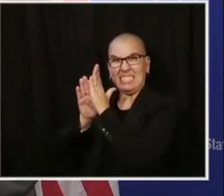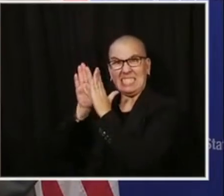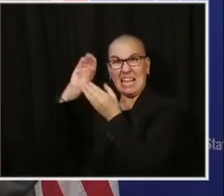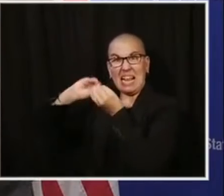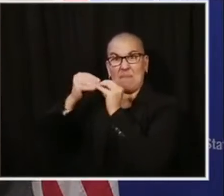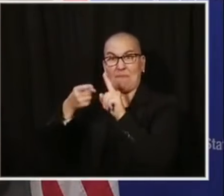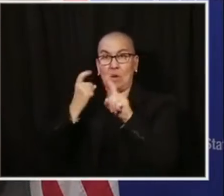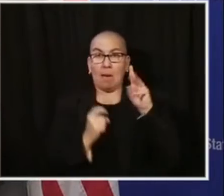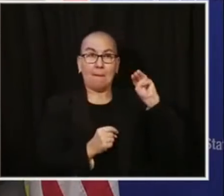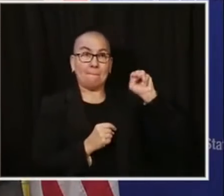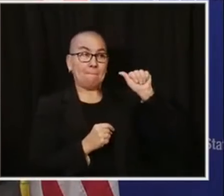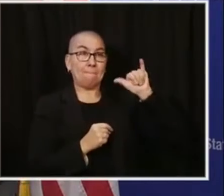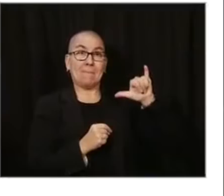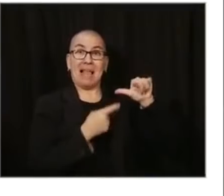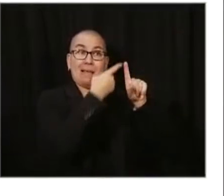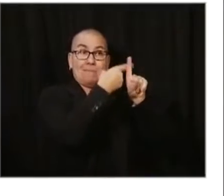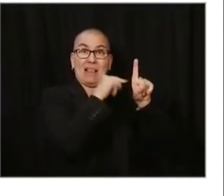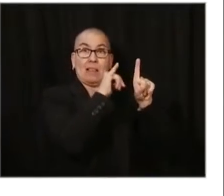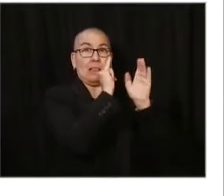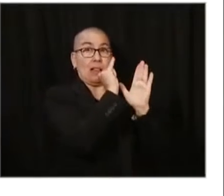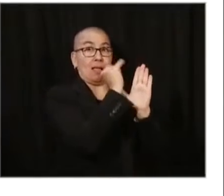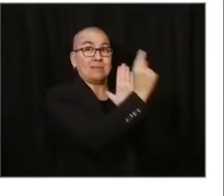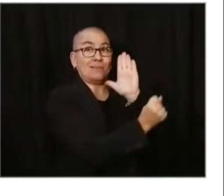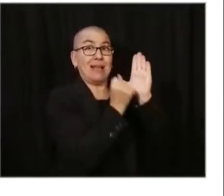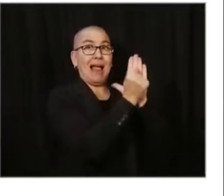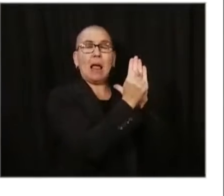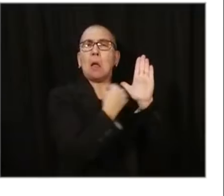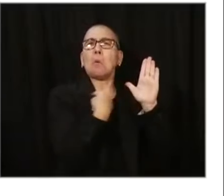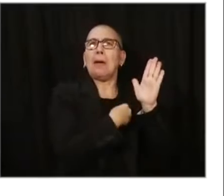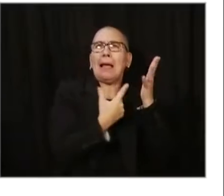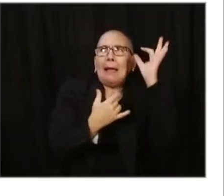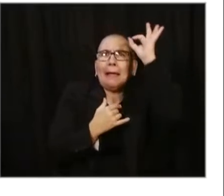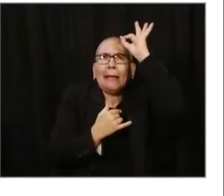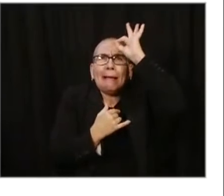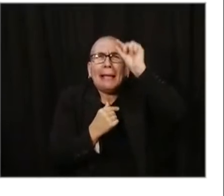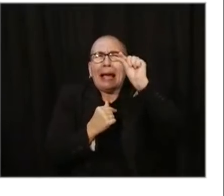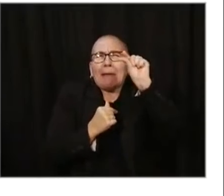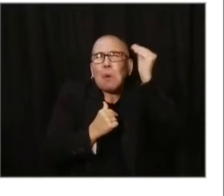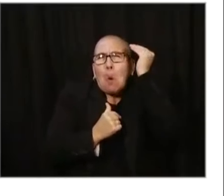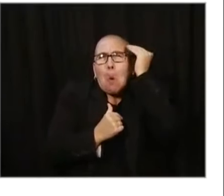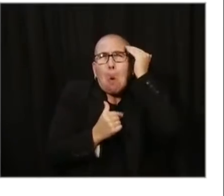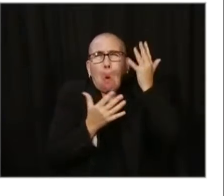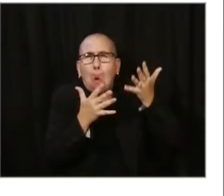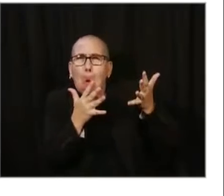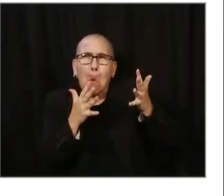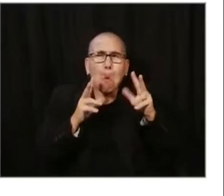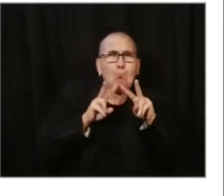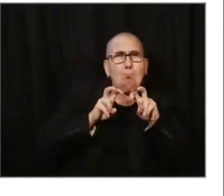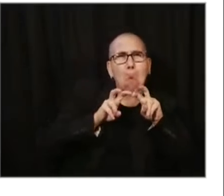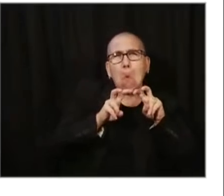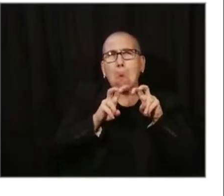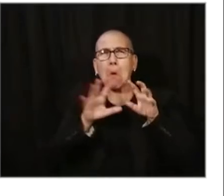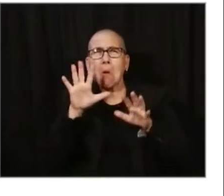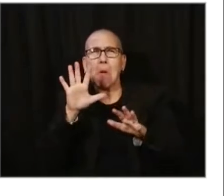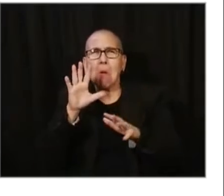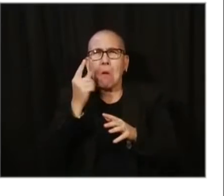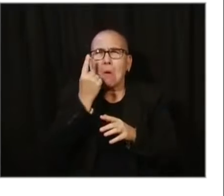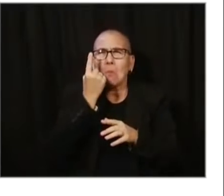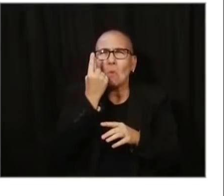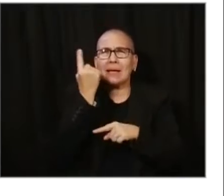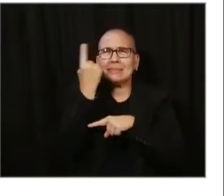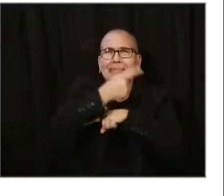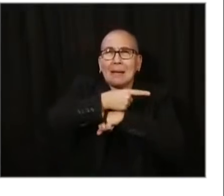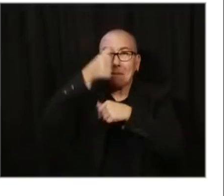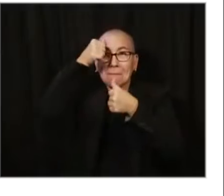about this. We had asked Minnesotans to do a 51-day basically stay-at-home order, and you did that. Our